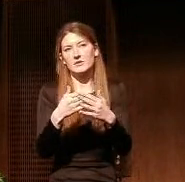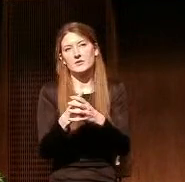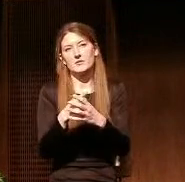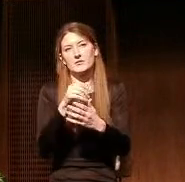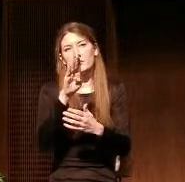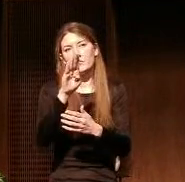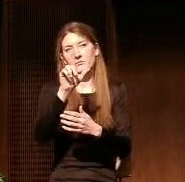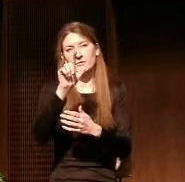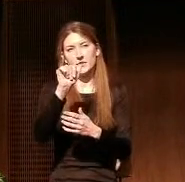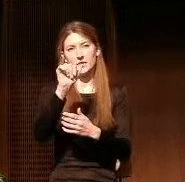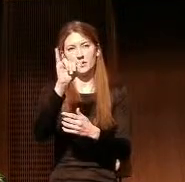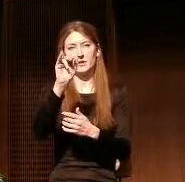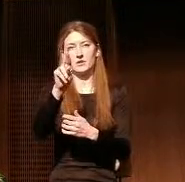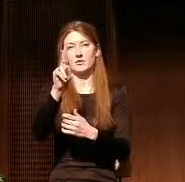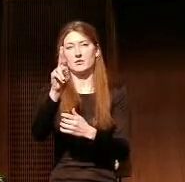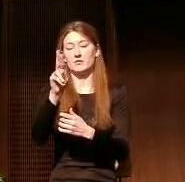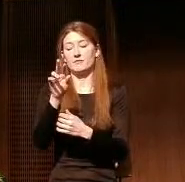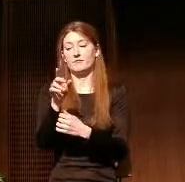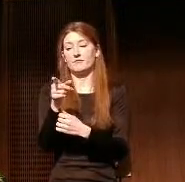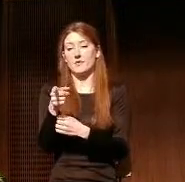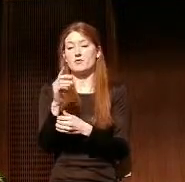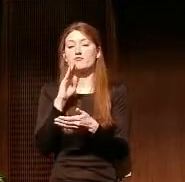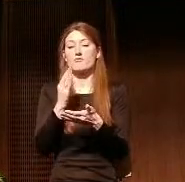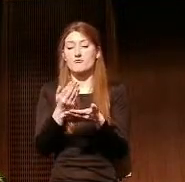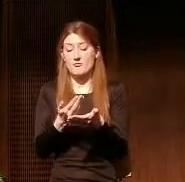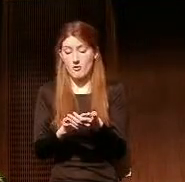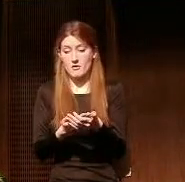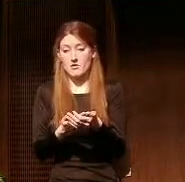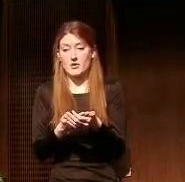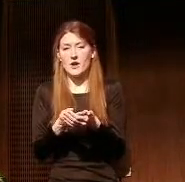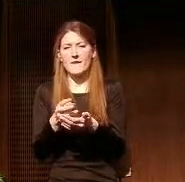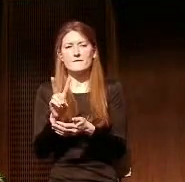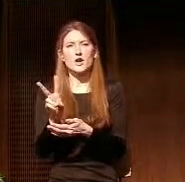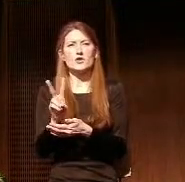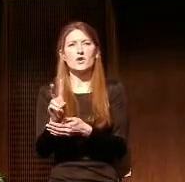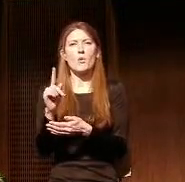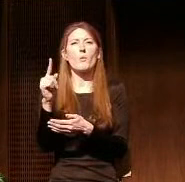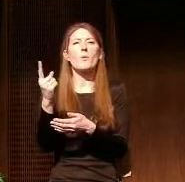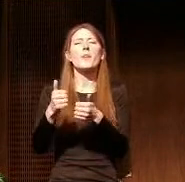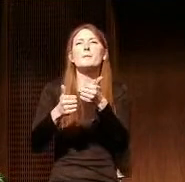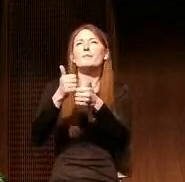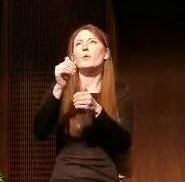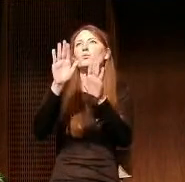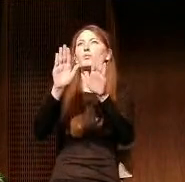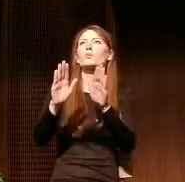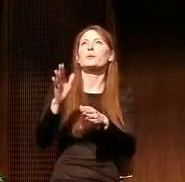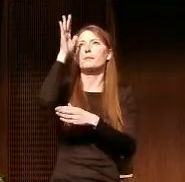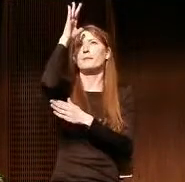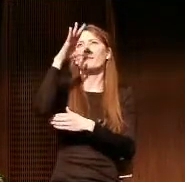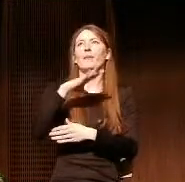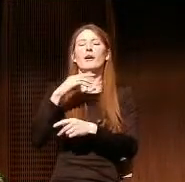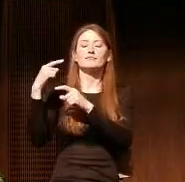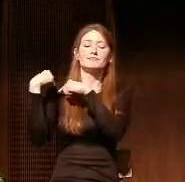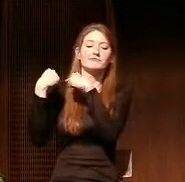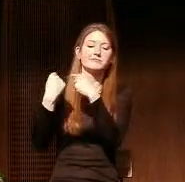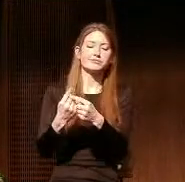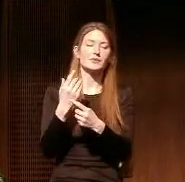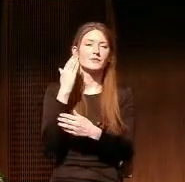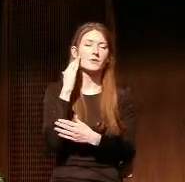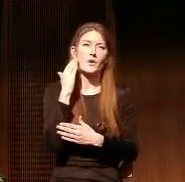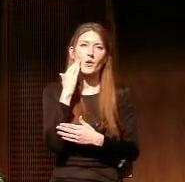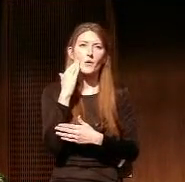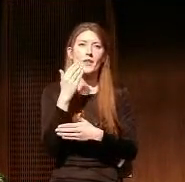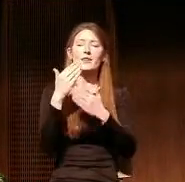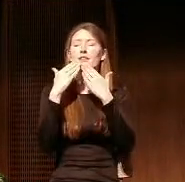Blair Baldridge, Paige's daughter, said, Virgil was one of the most wonderful men I've ever known. Thank you for all